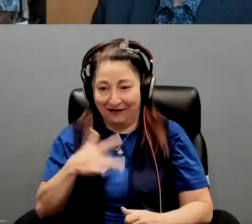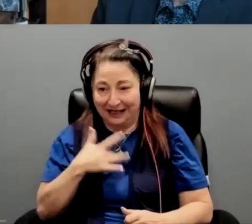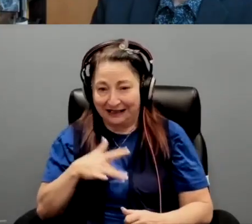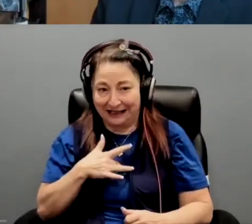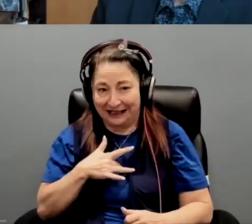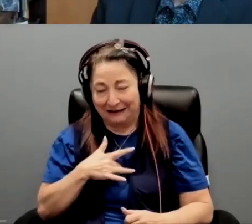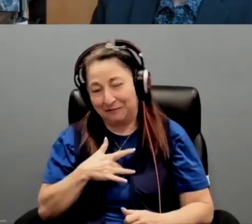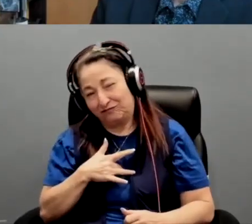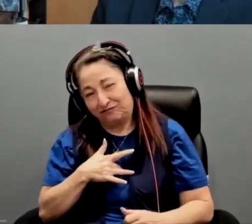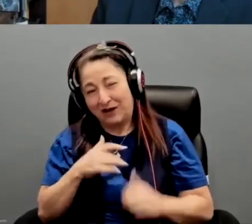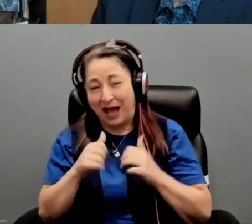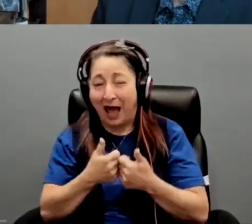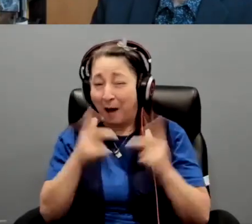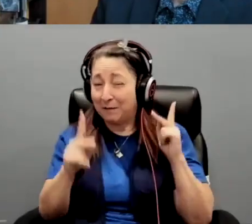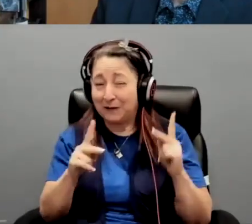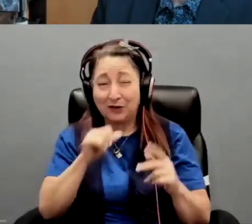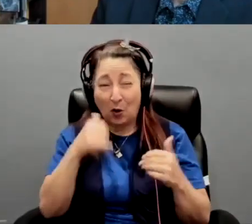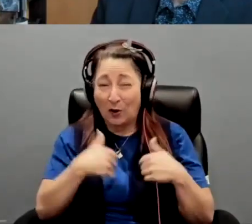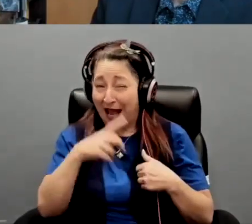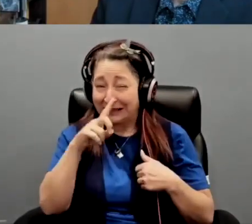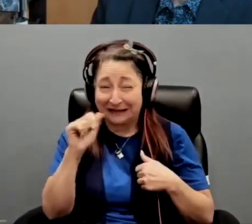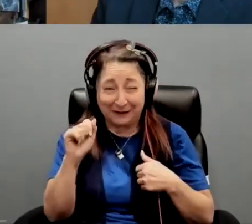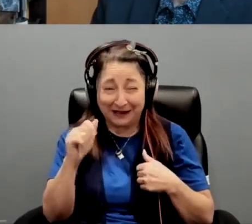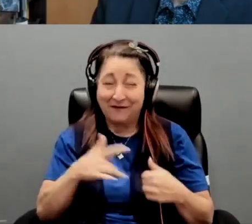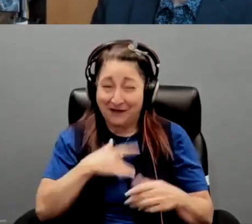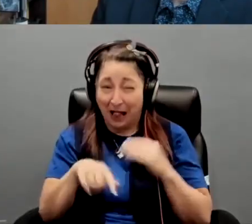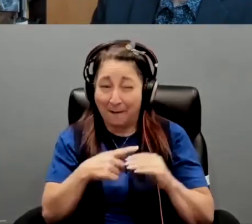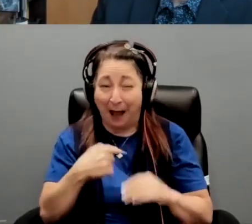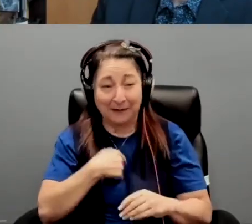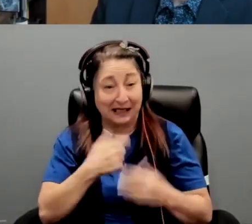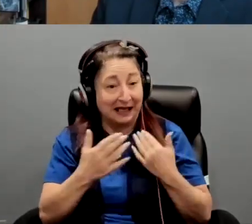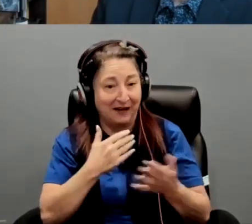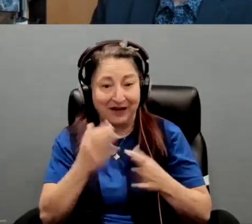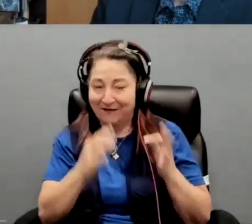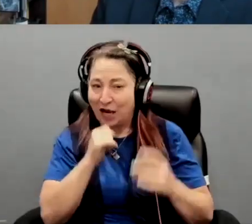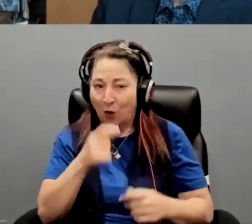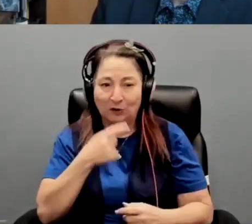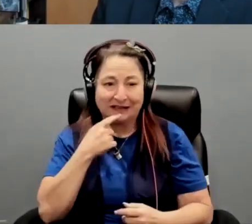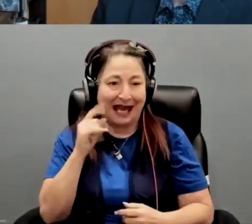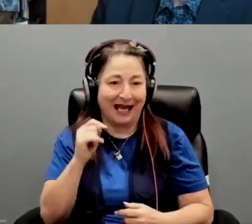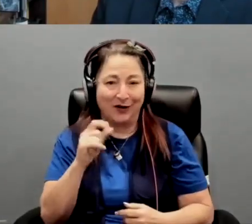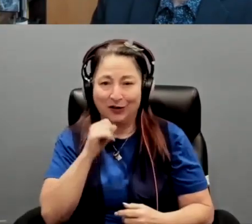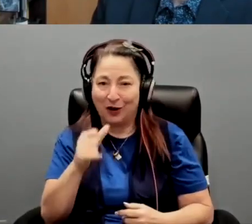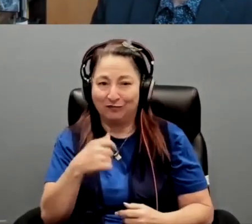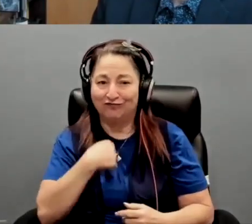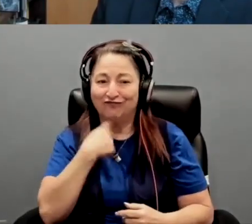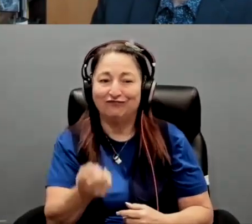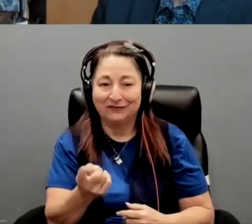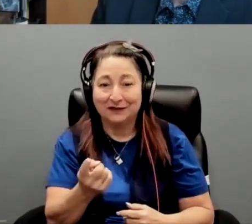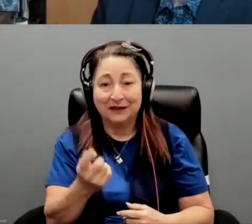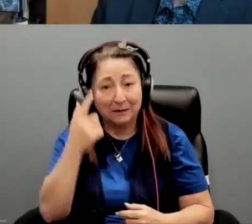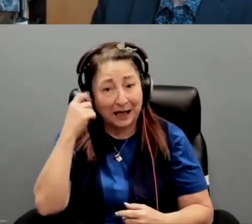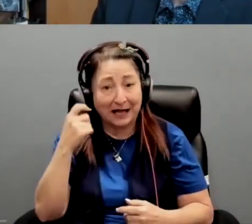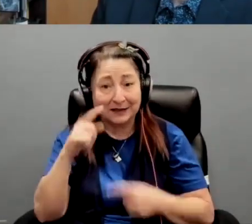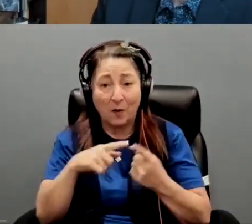feel about you, how non-disabled people really do feel about you, even if they don't say it outwardly. Even just because I was disabled when I